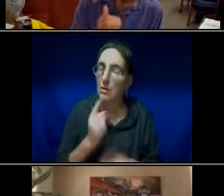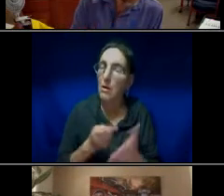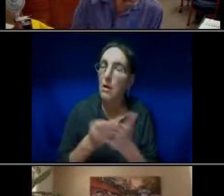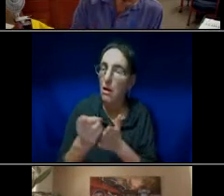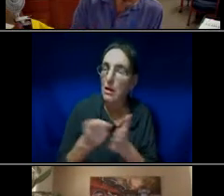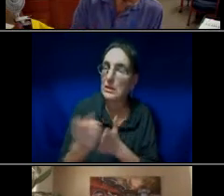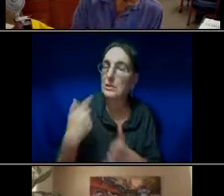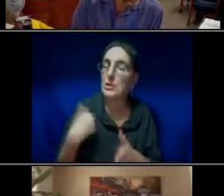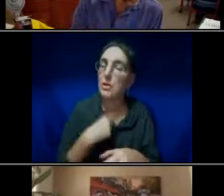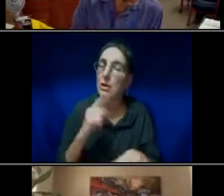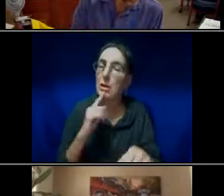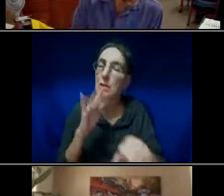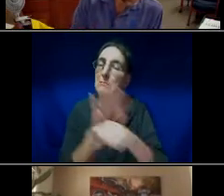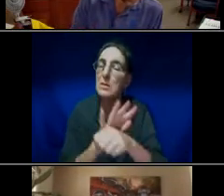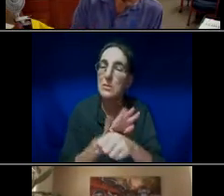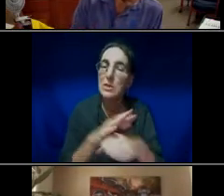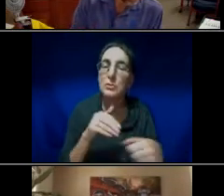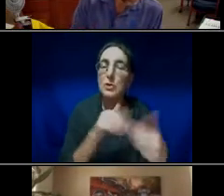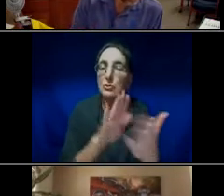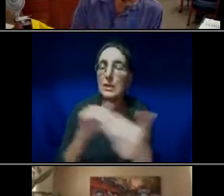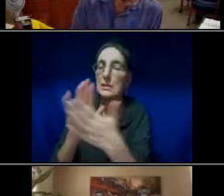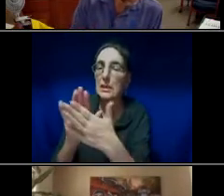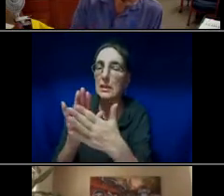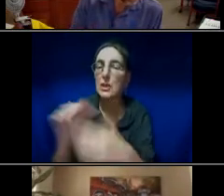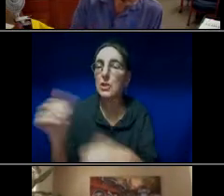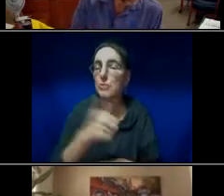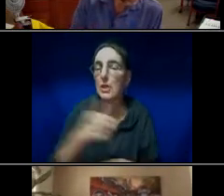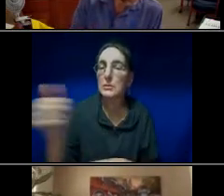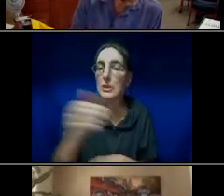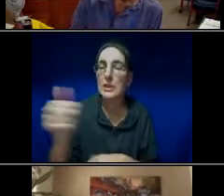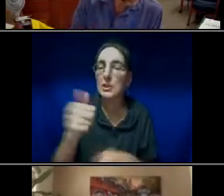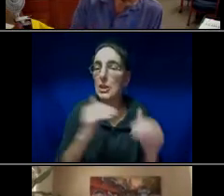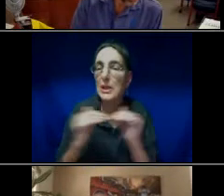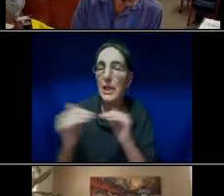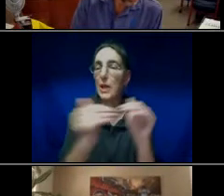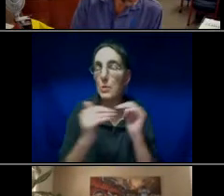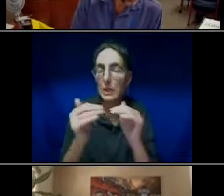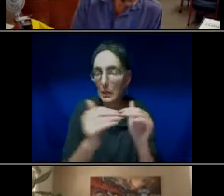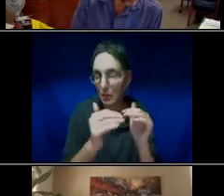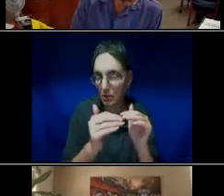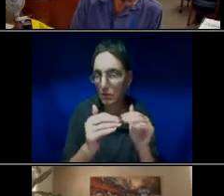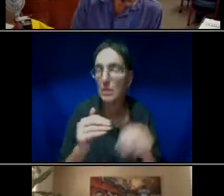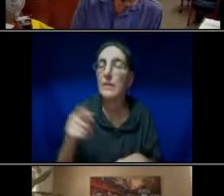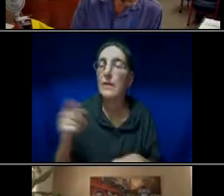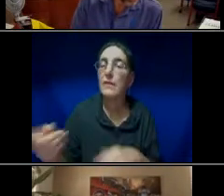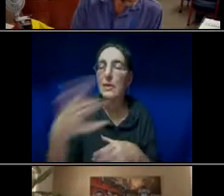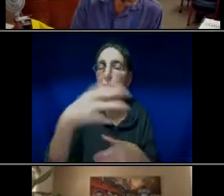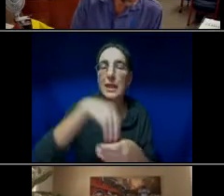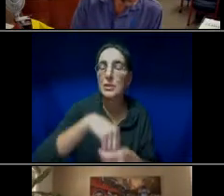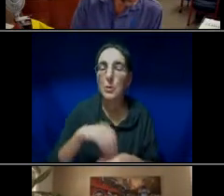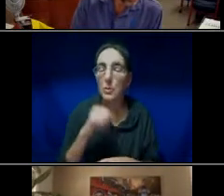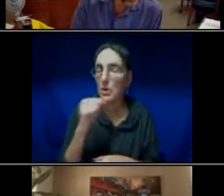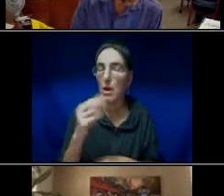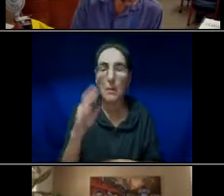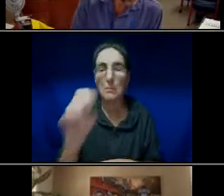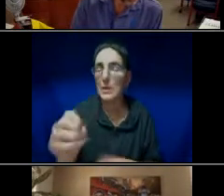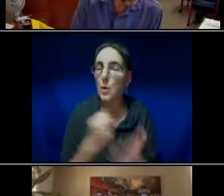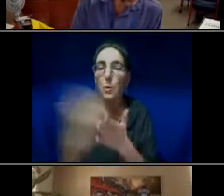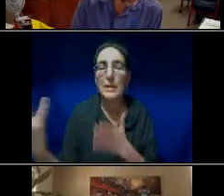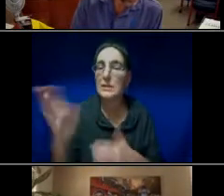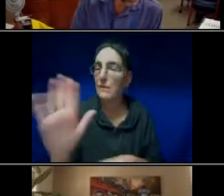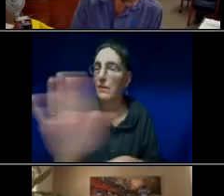commitment to addressing transportation equity, that their engagement will not be a waste of their